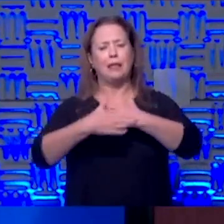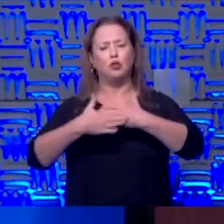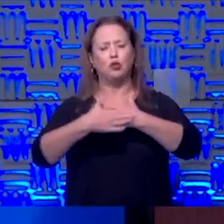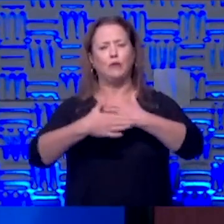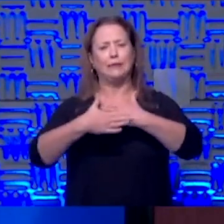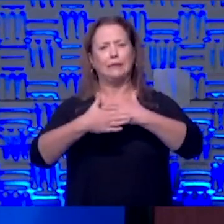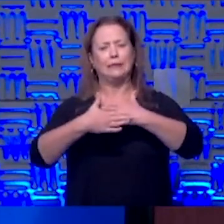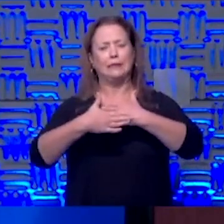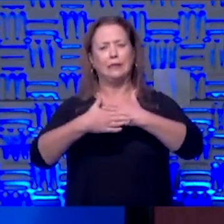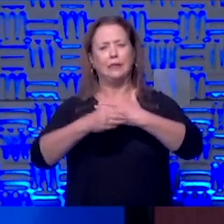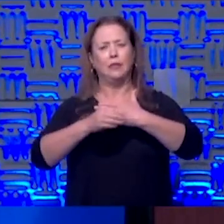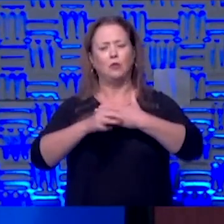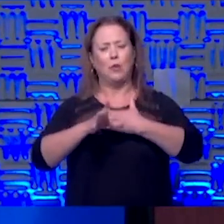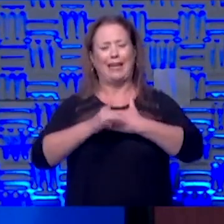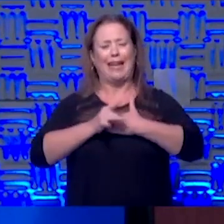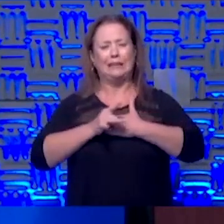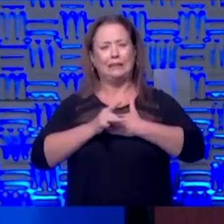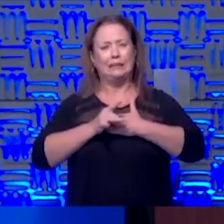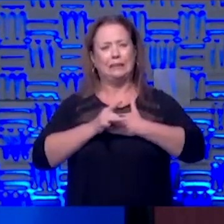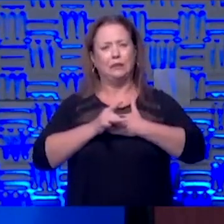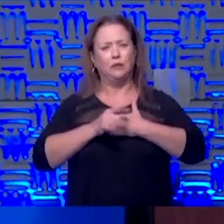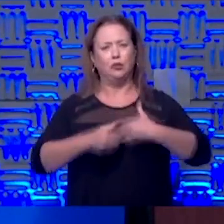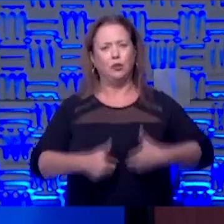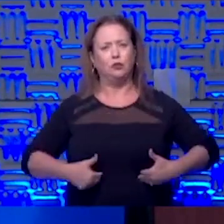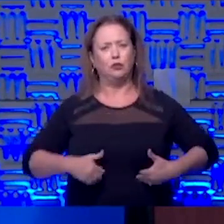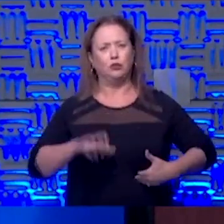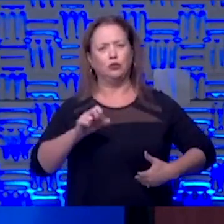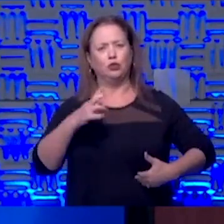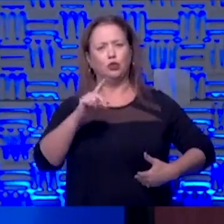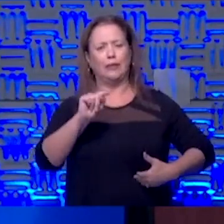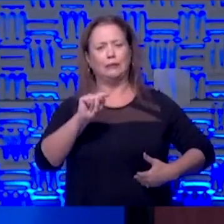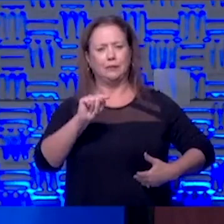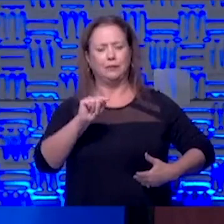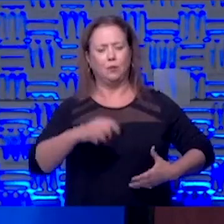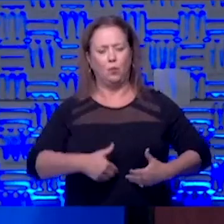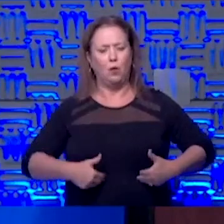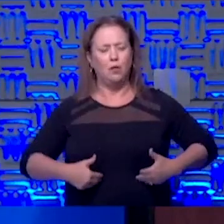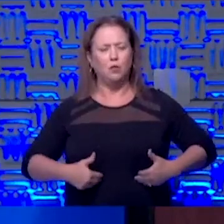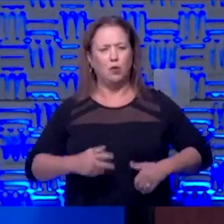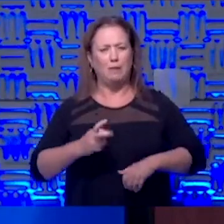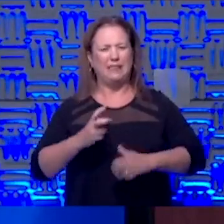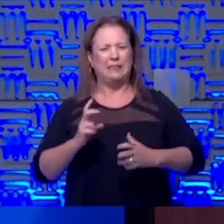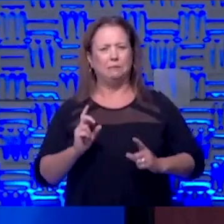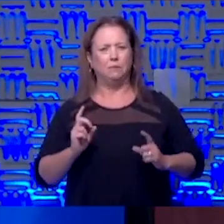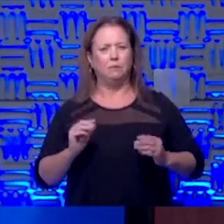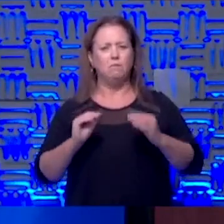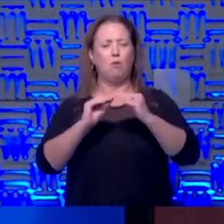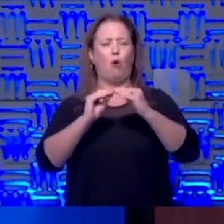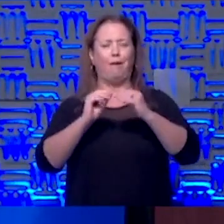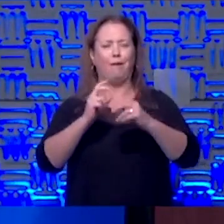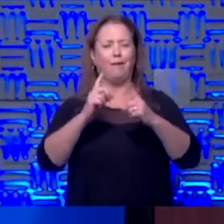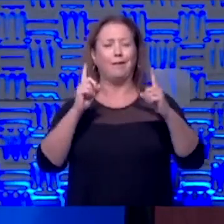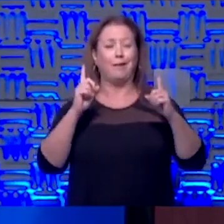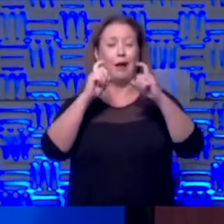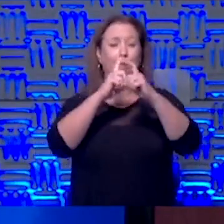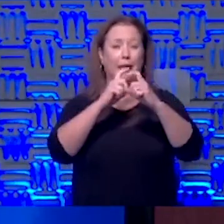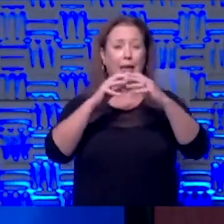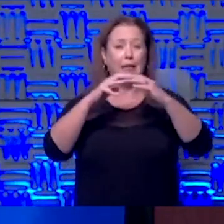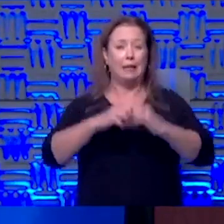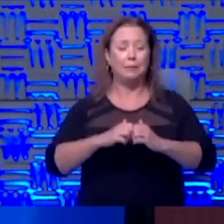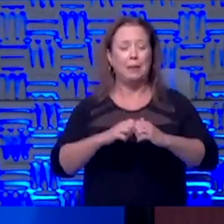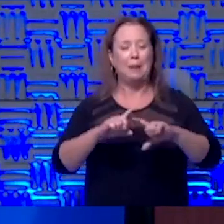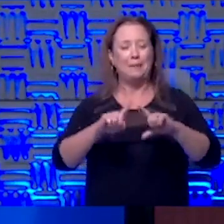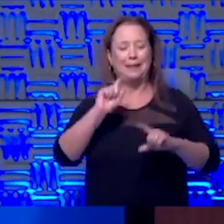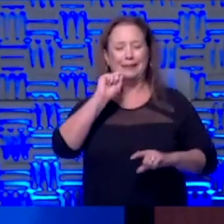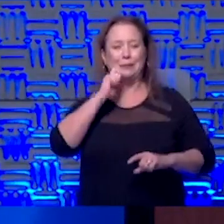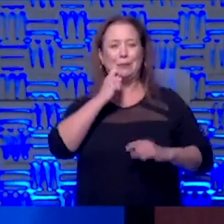stick up to the chest wall. And when it sticks up to the chest wall, it's harder for it to collapse. So probably more than anybody wants to know, but that's kind of cool